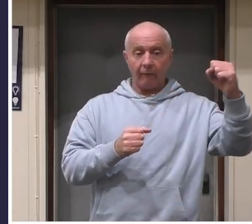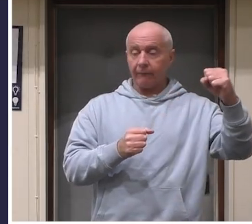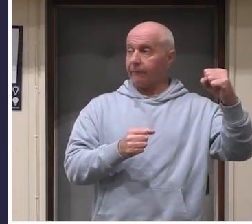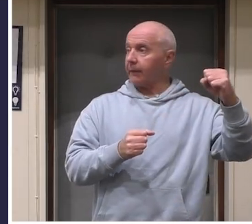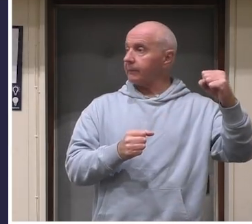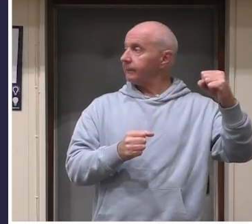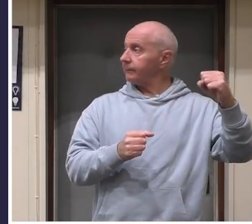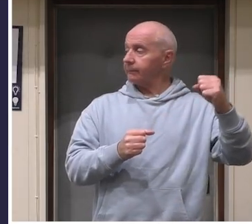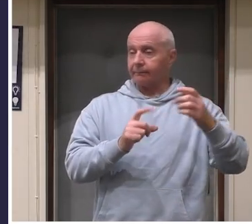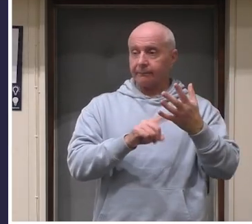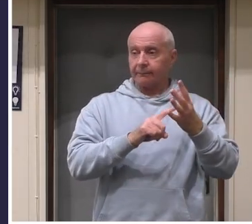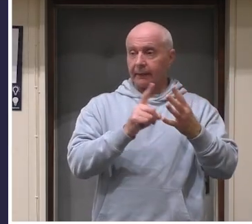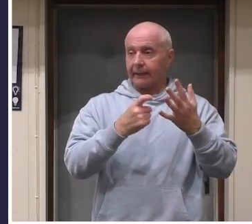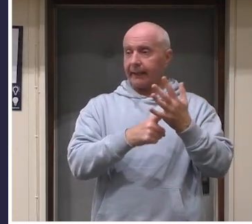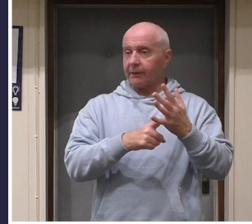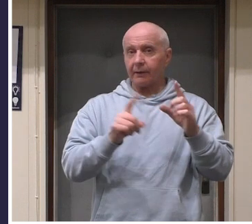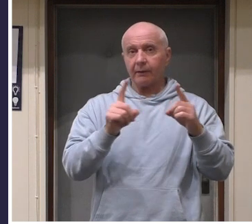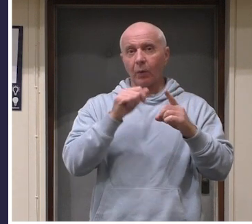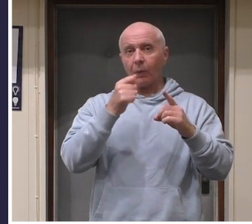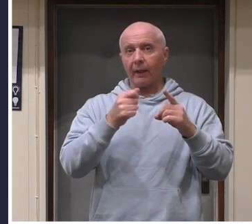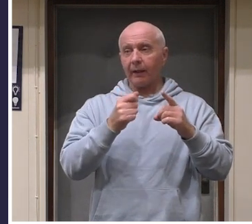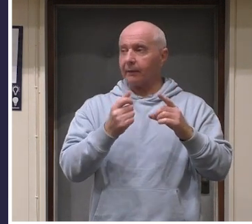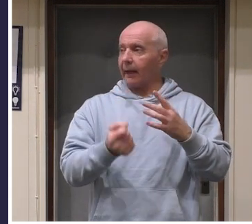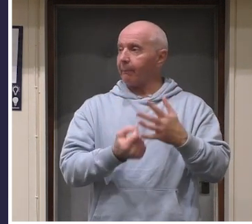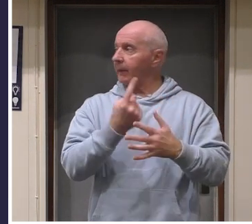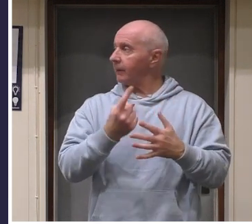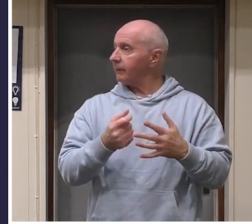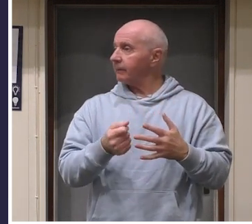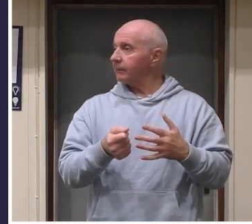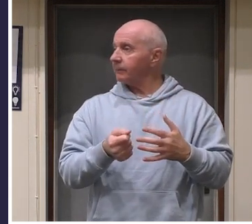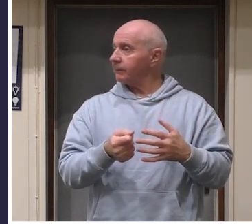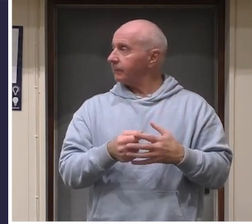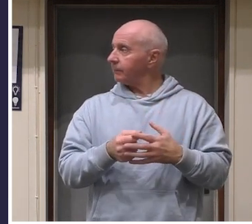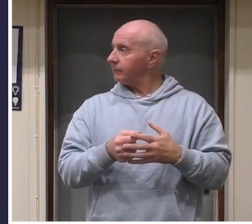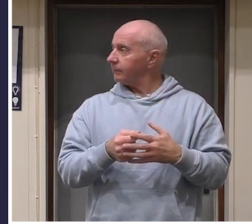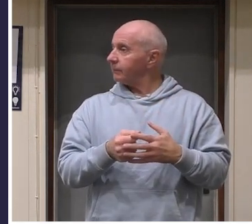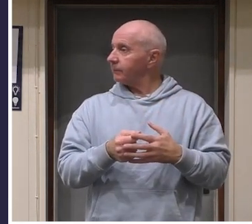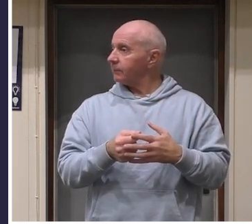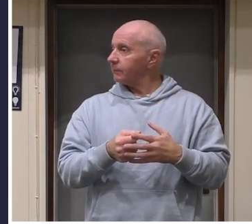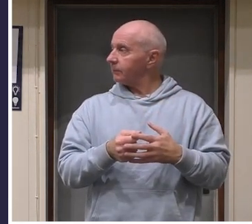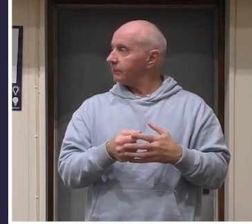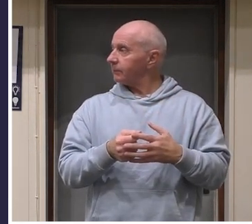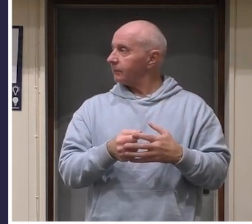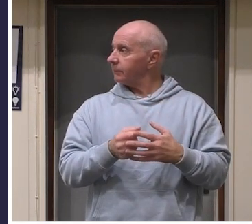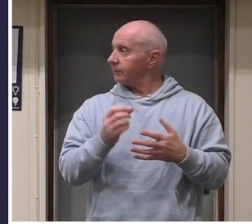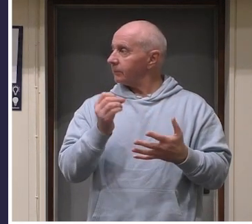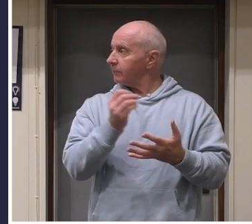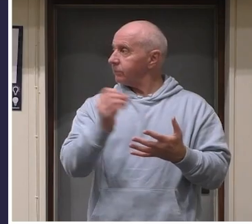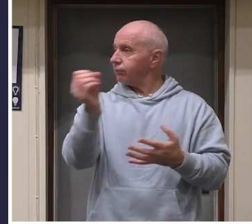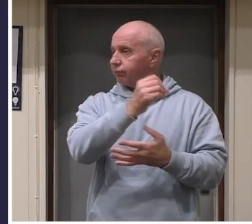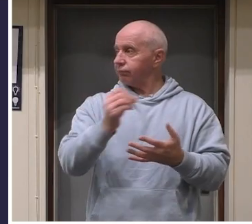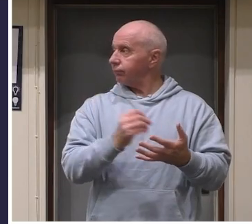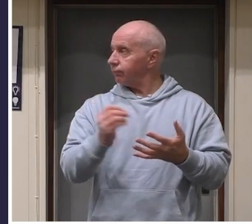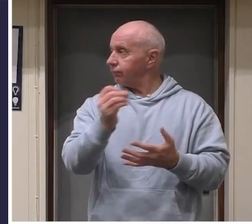turn off the laser? What's going to happen to the particle? Yeah? It